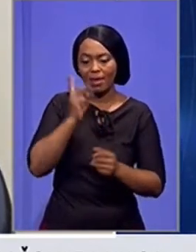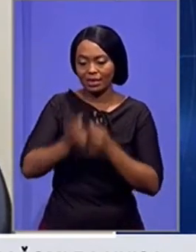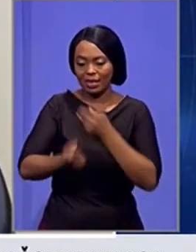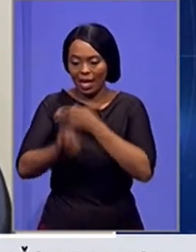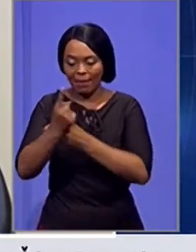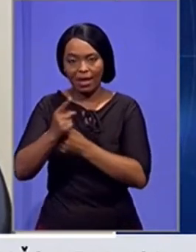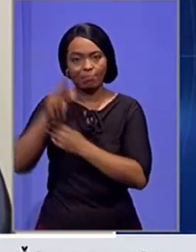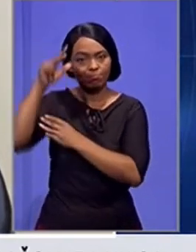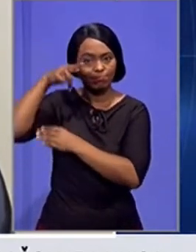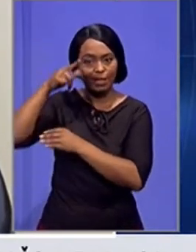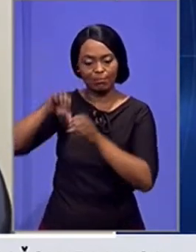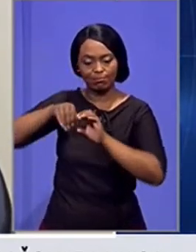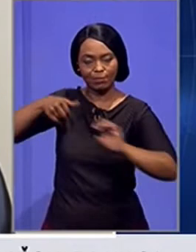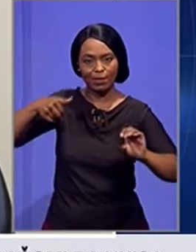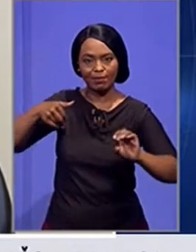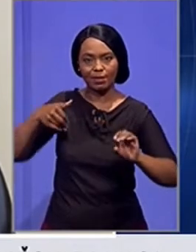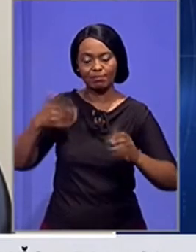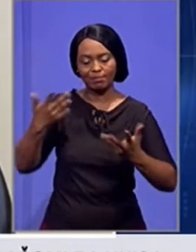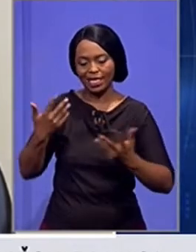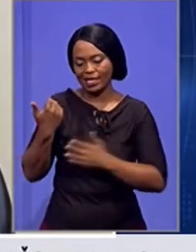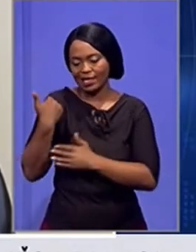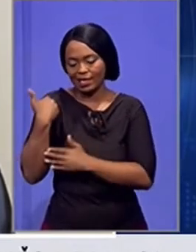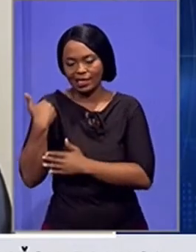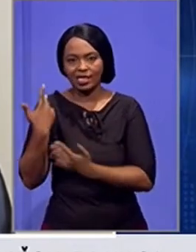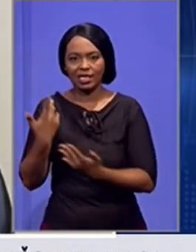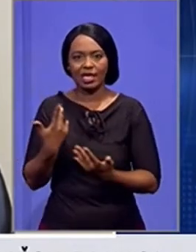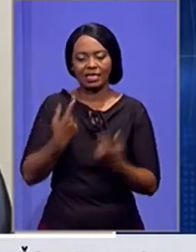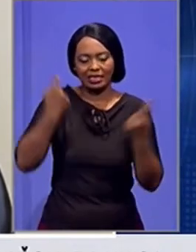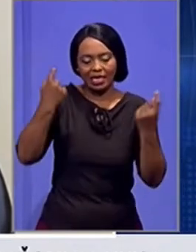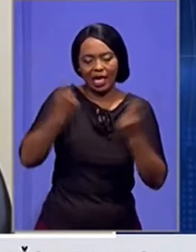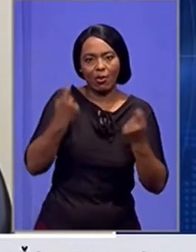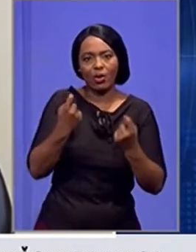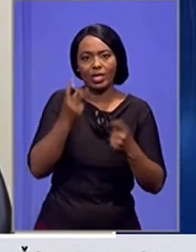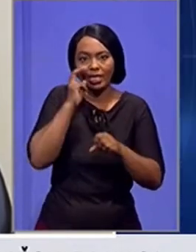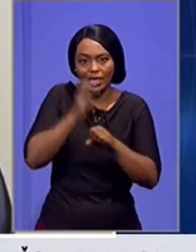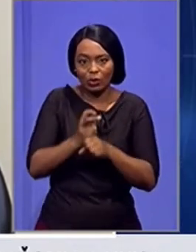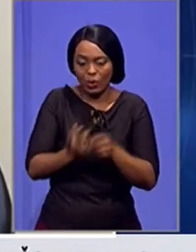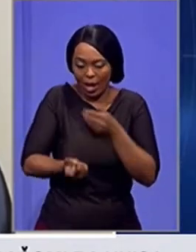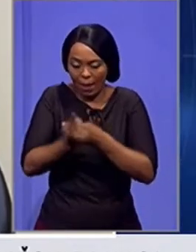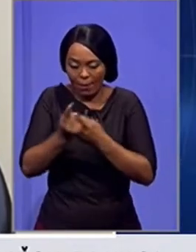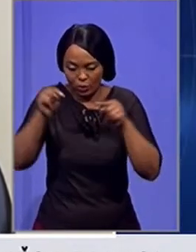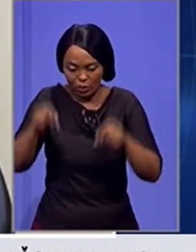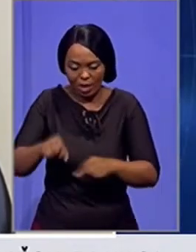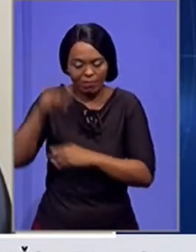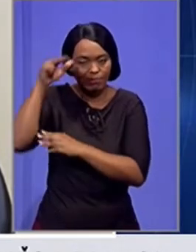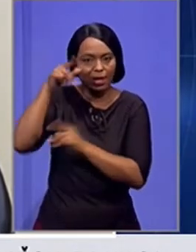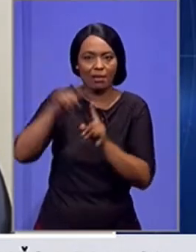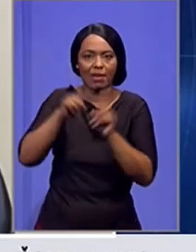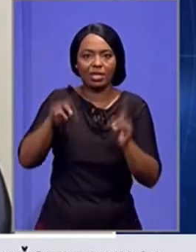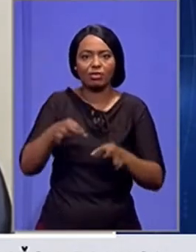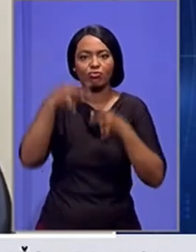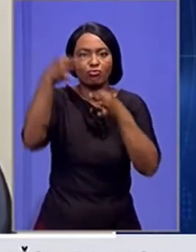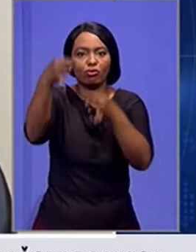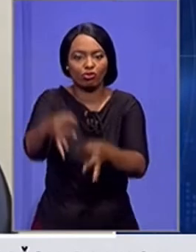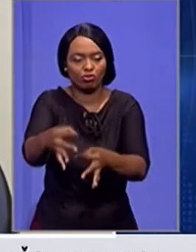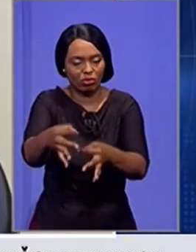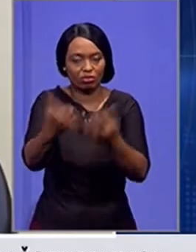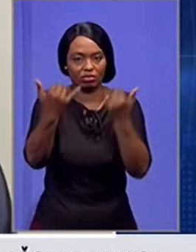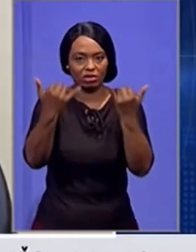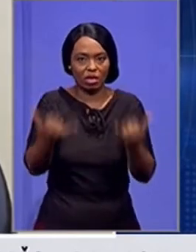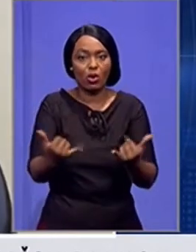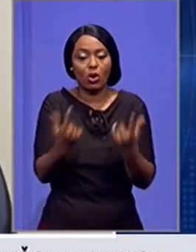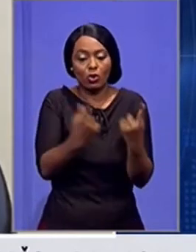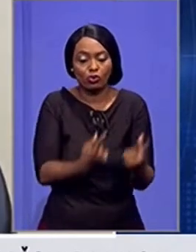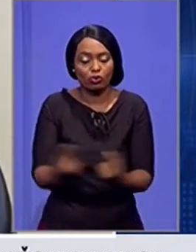yesterday. So there were some graduation ceremonies that were set to take place today. They have been postponed, and what we're going